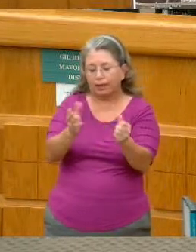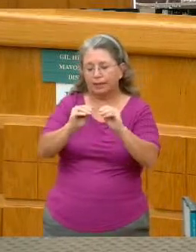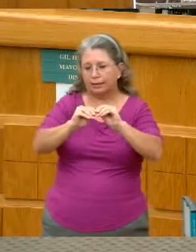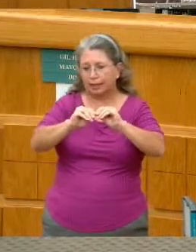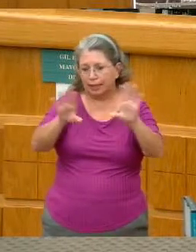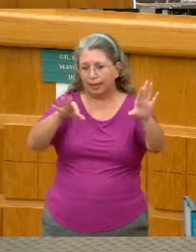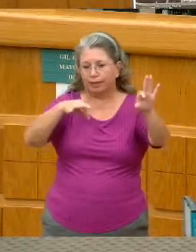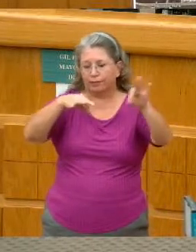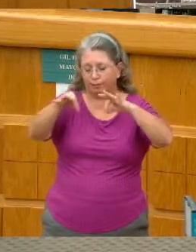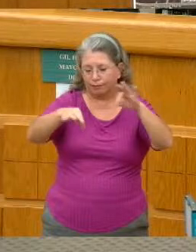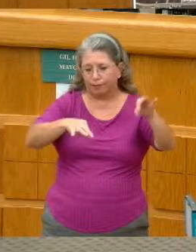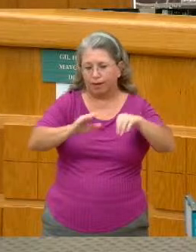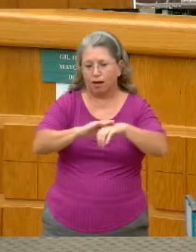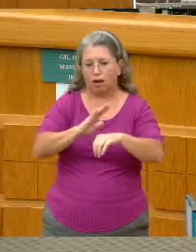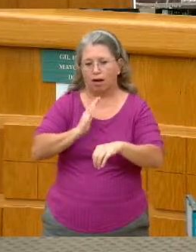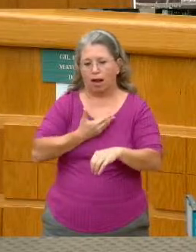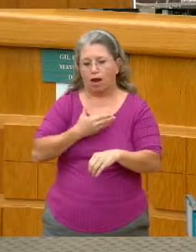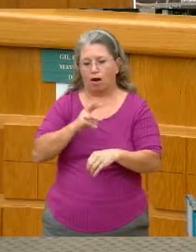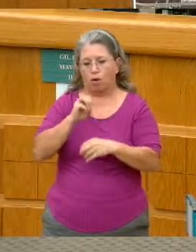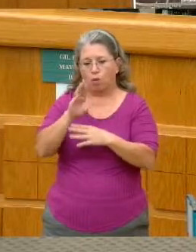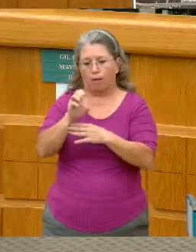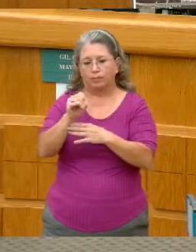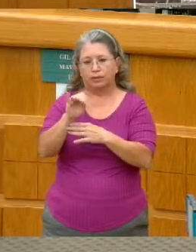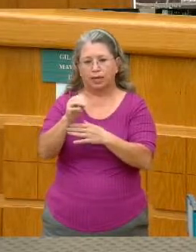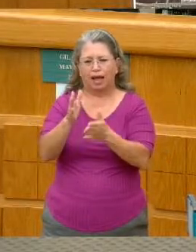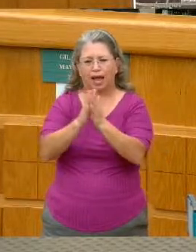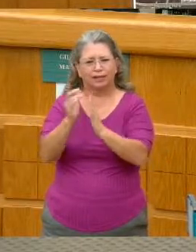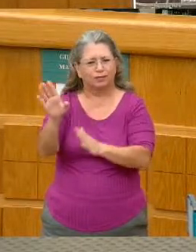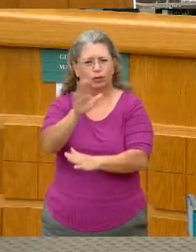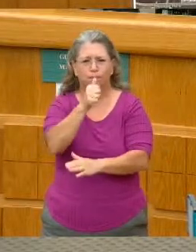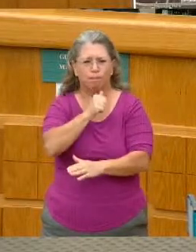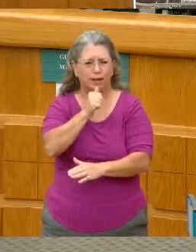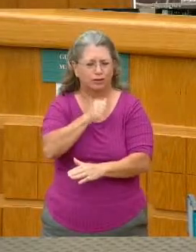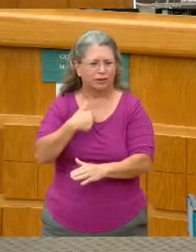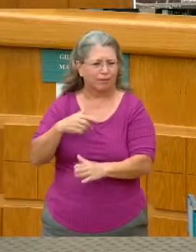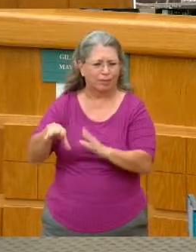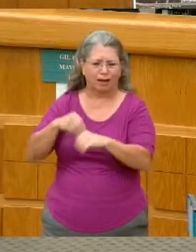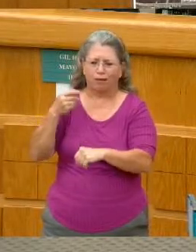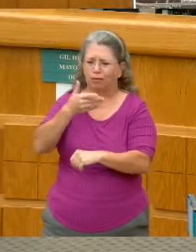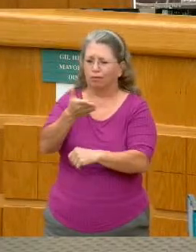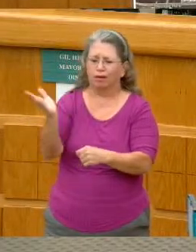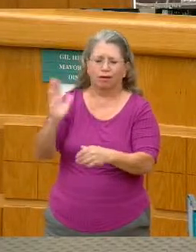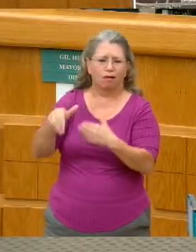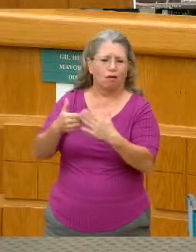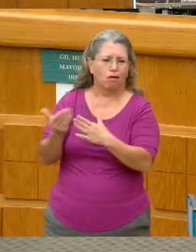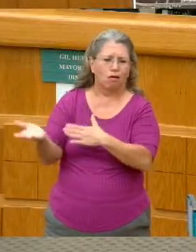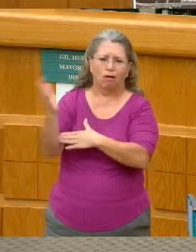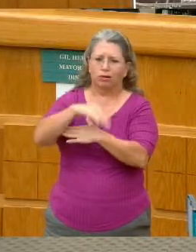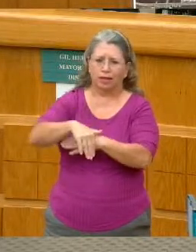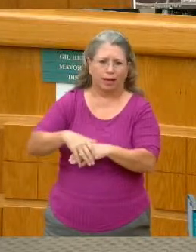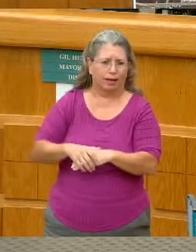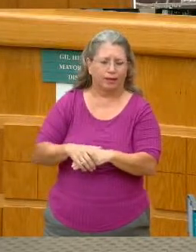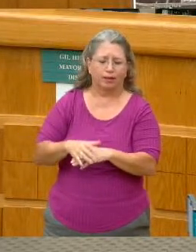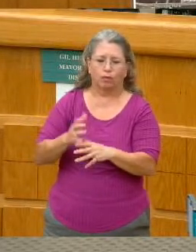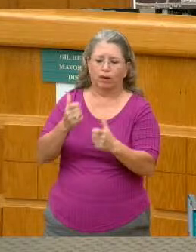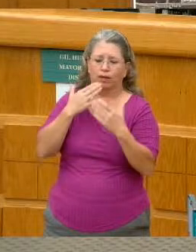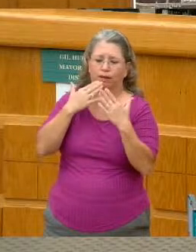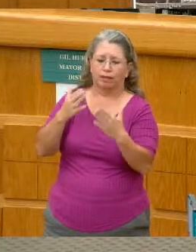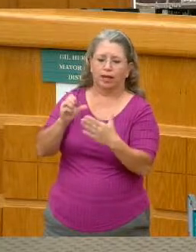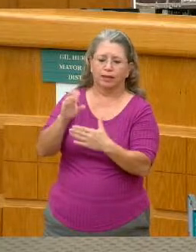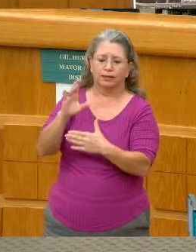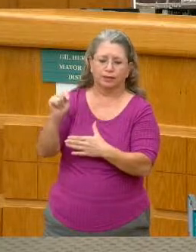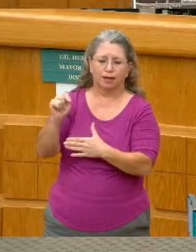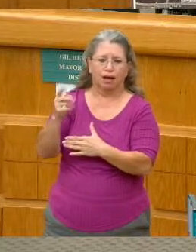for just a little patience as I have been out there all day, and I want to thank Scott Cross from Coastal Parks for